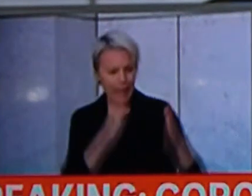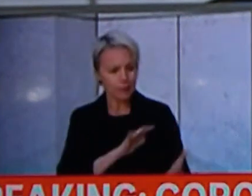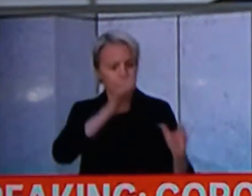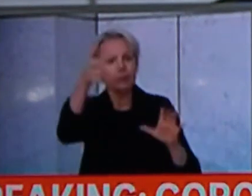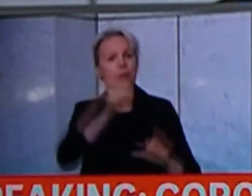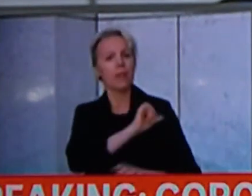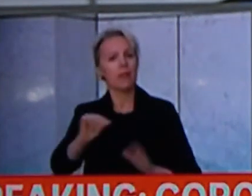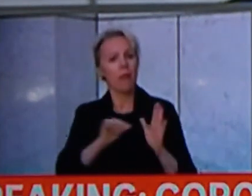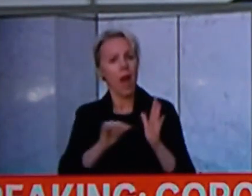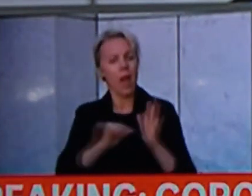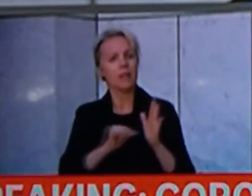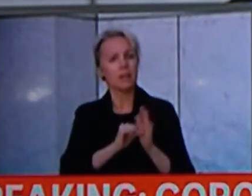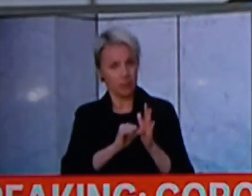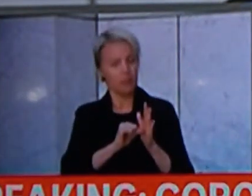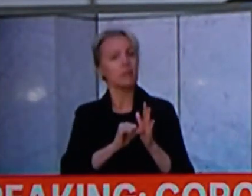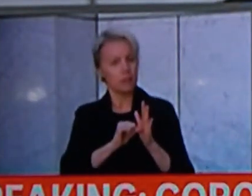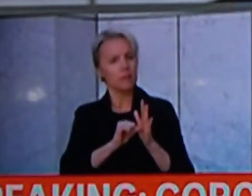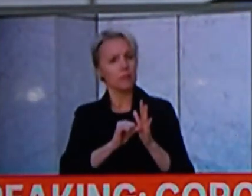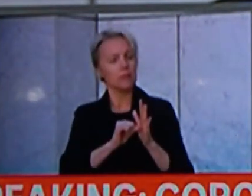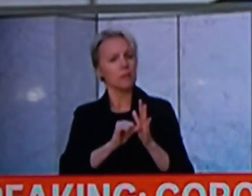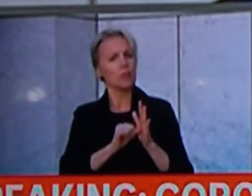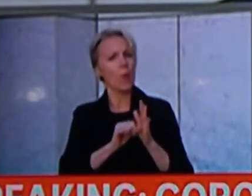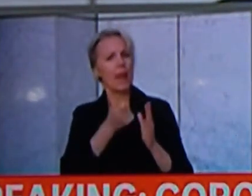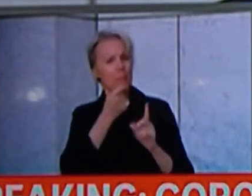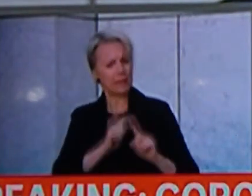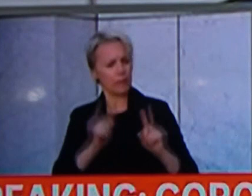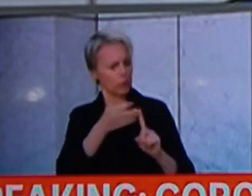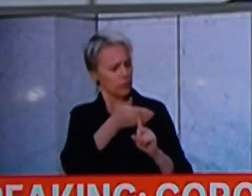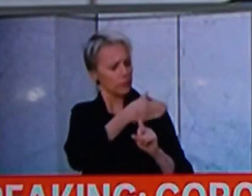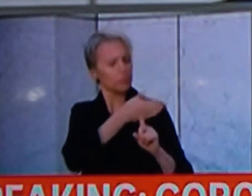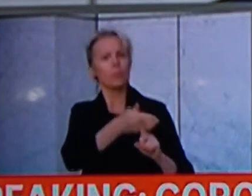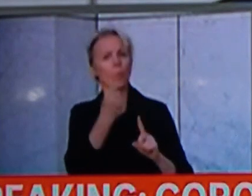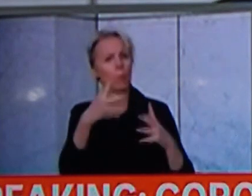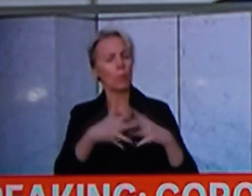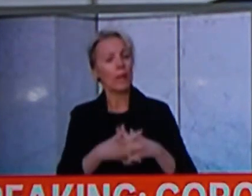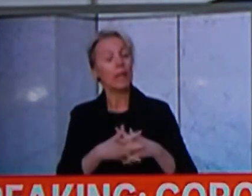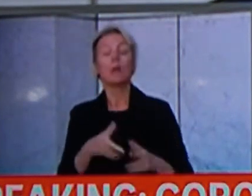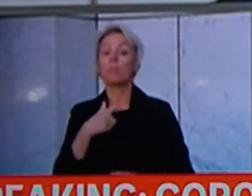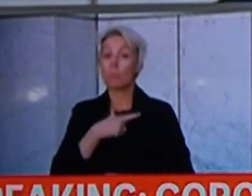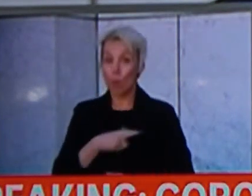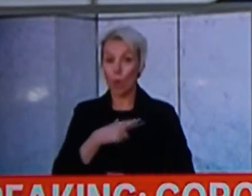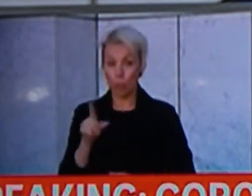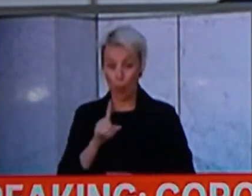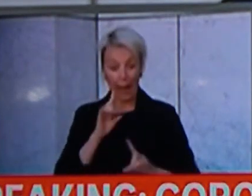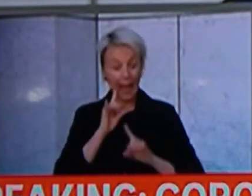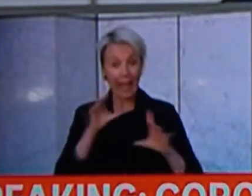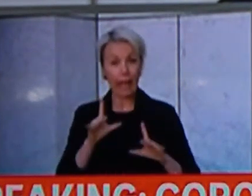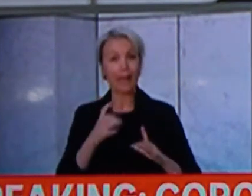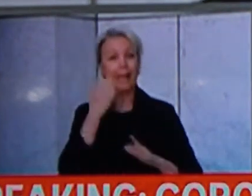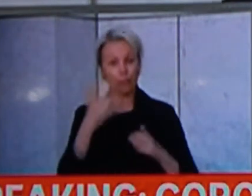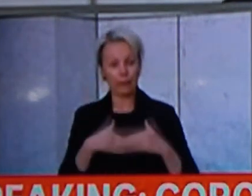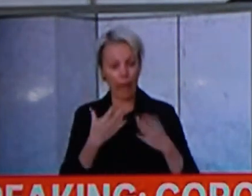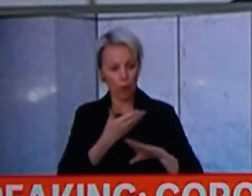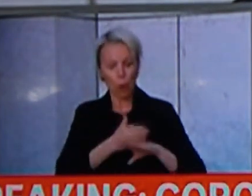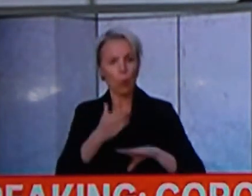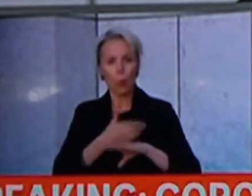different from the focus that we had in the first package. And what is becoming very clear as these events go from week to week to week is